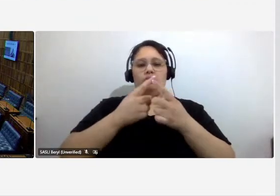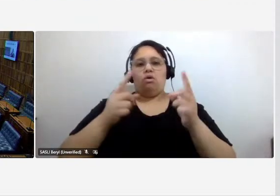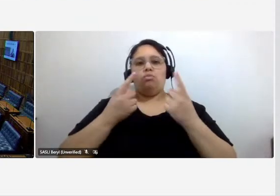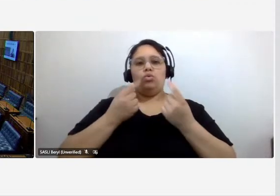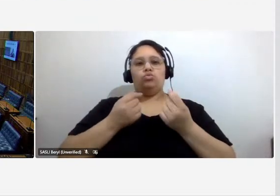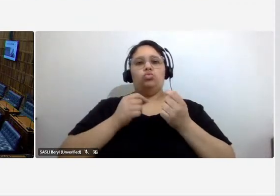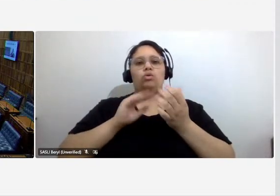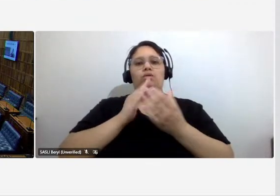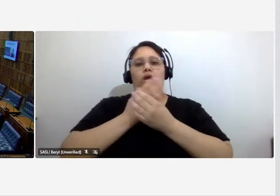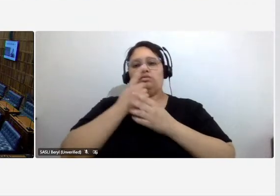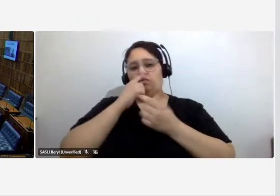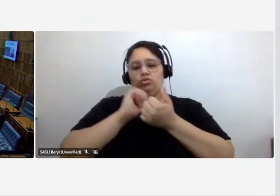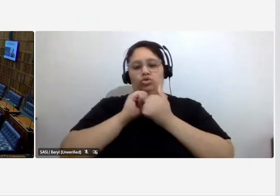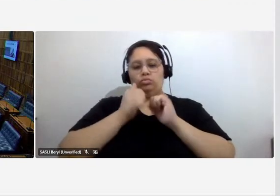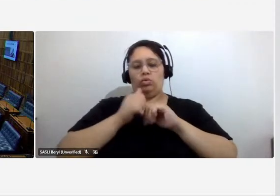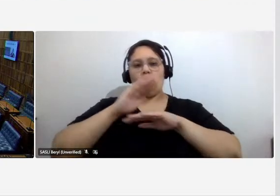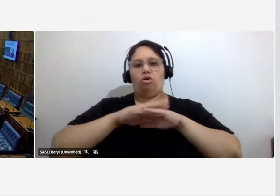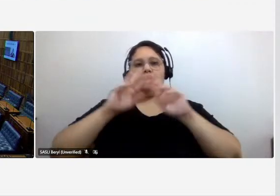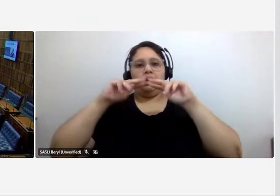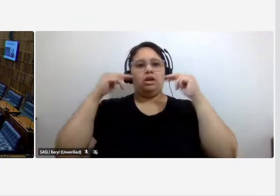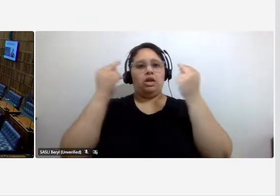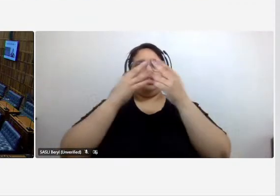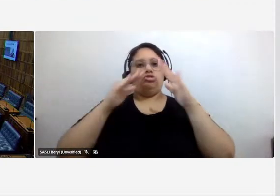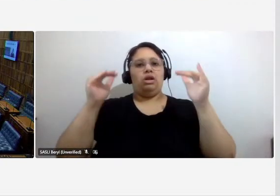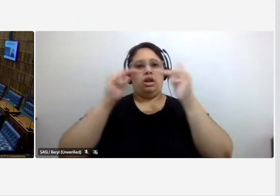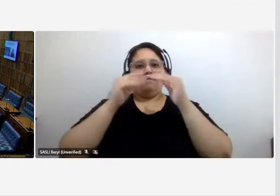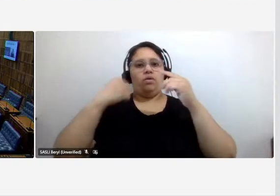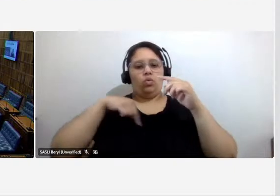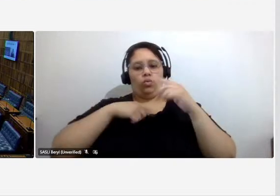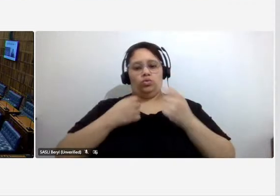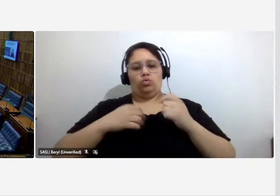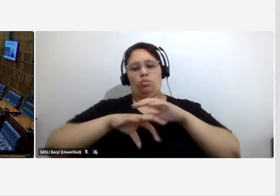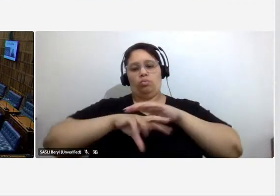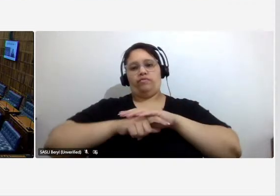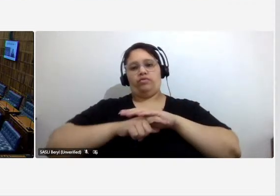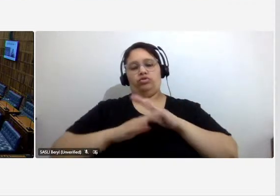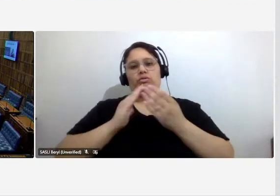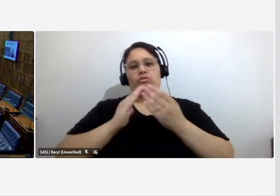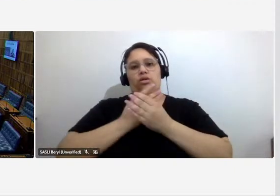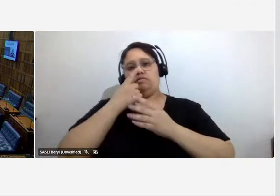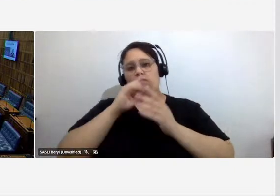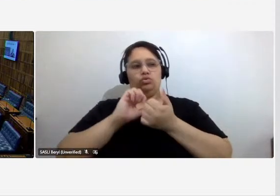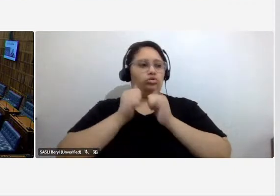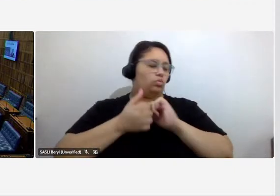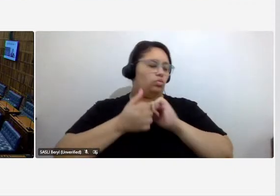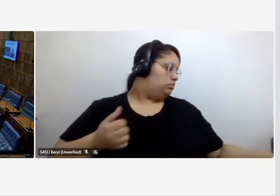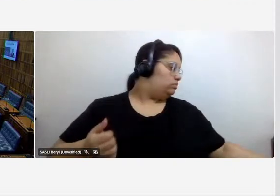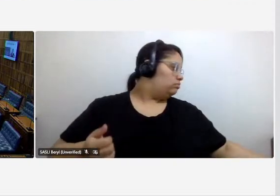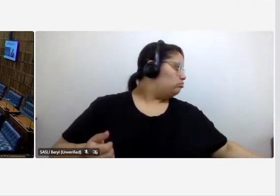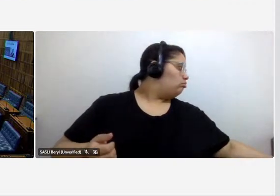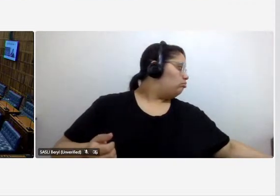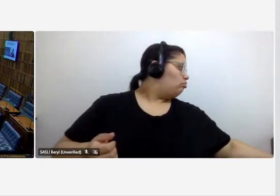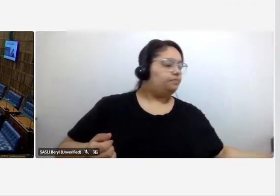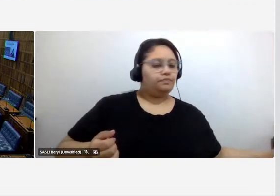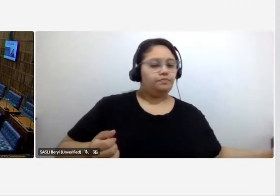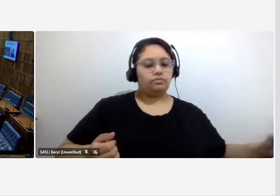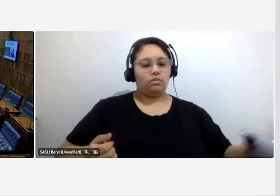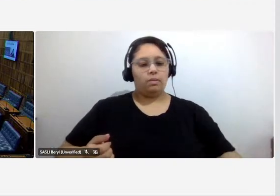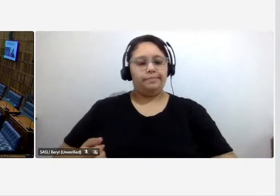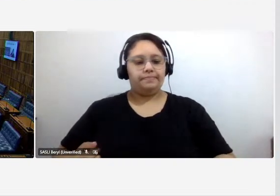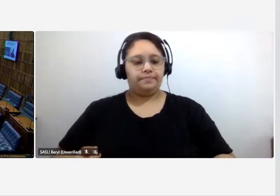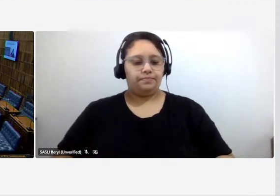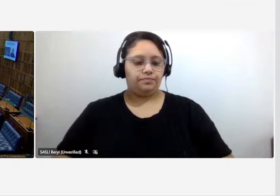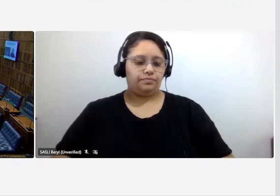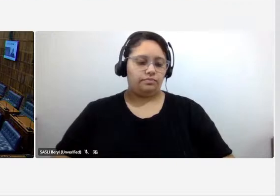for sport on a national level. We then now did a provincial case for sport. So we then had Professor de